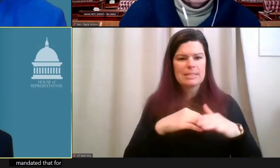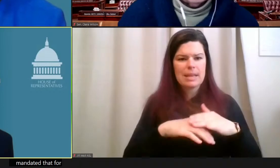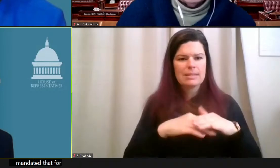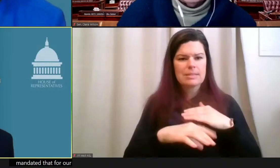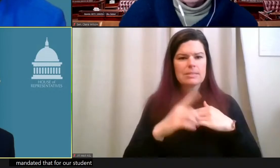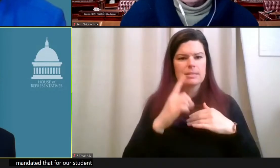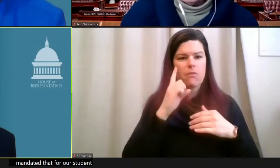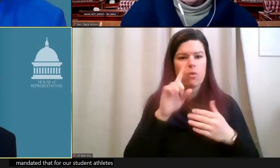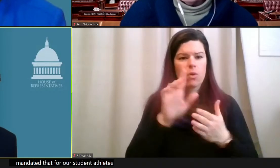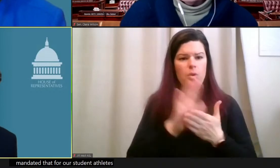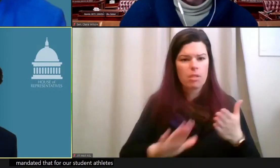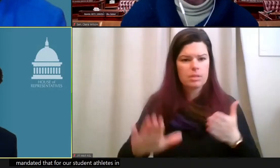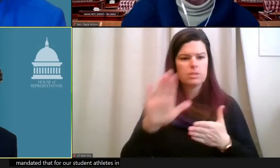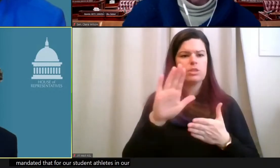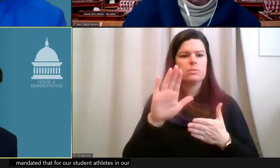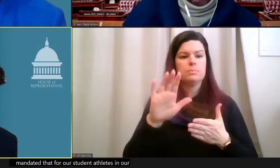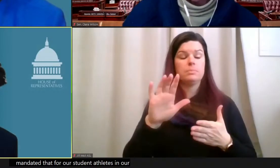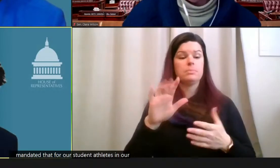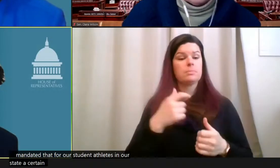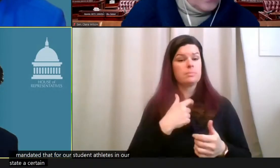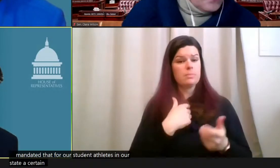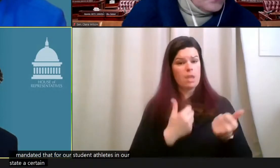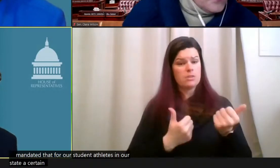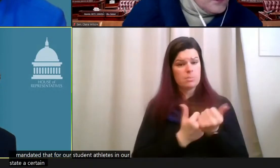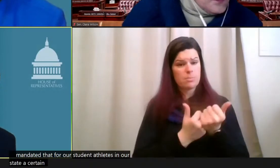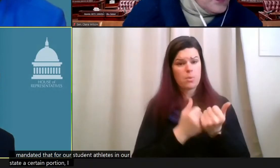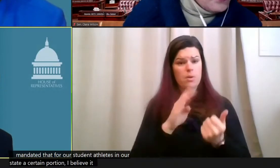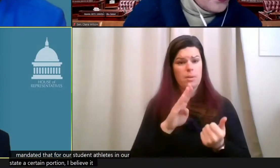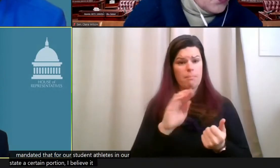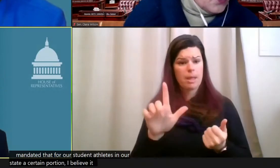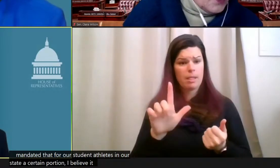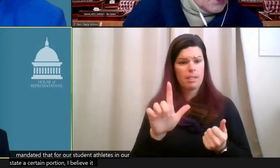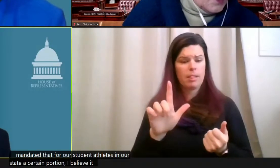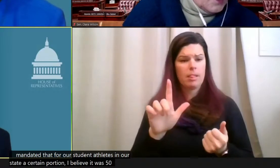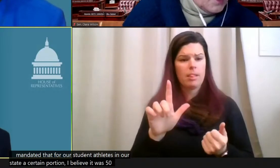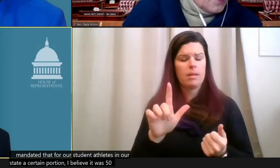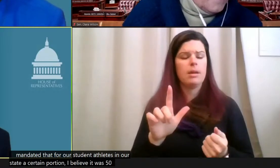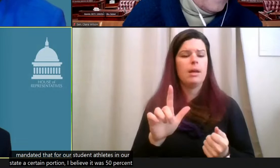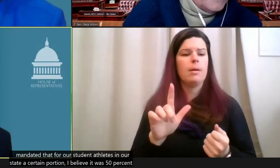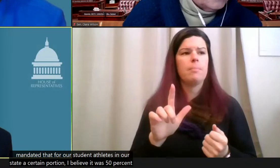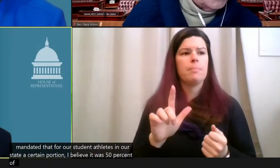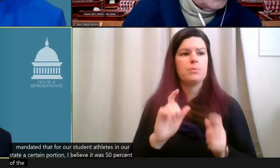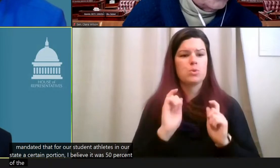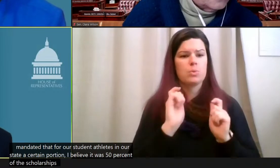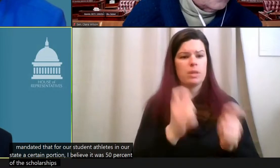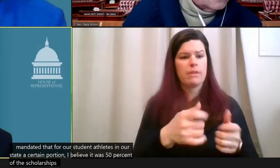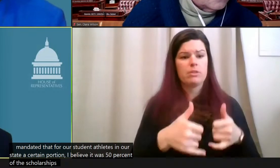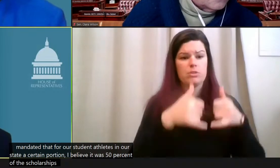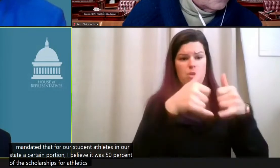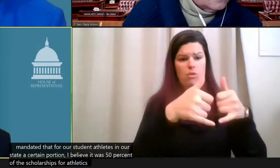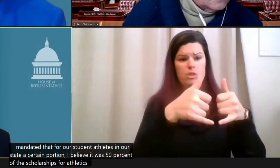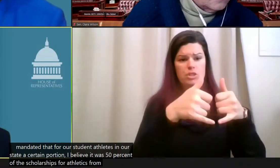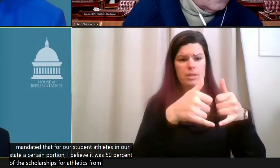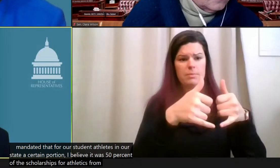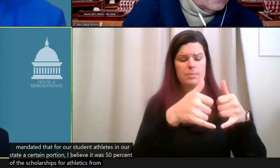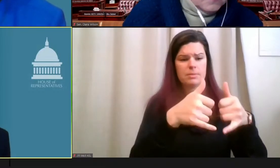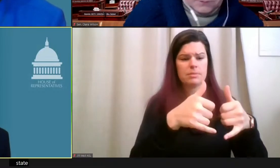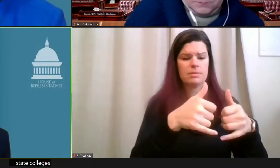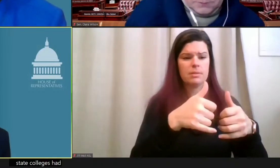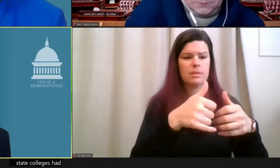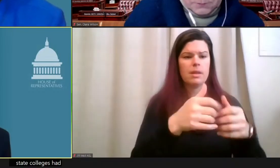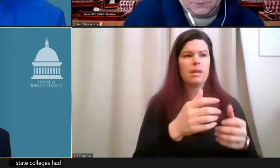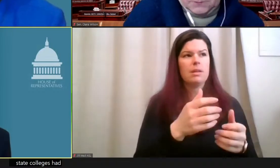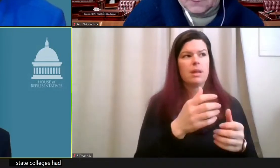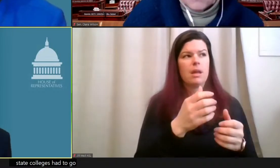our state, a certain portion, I believe it was 50% of the scholarships for athletics from our state colleges had to go to